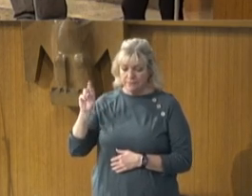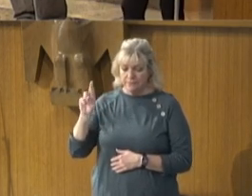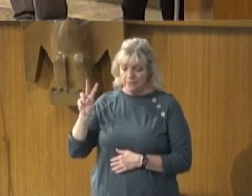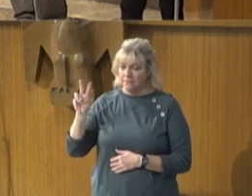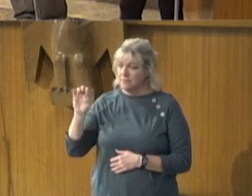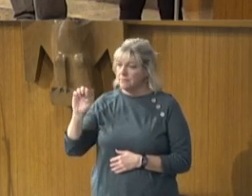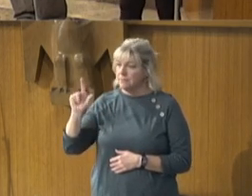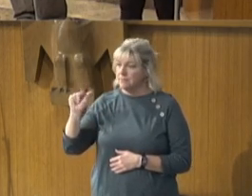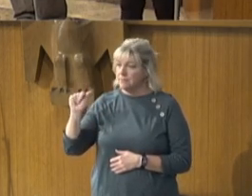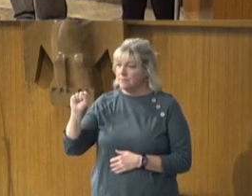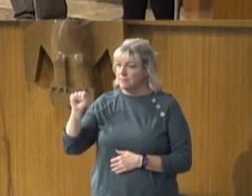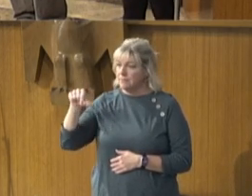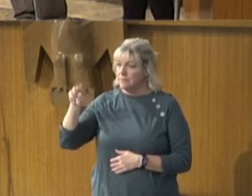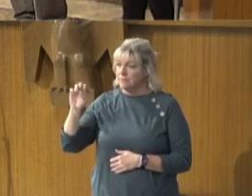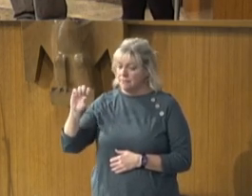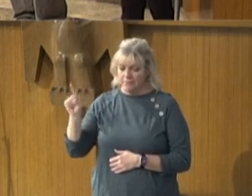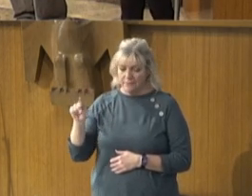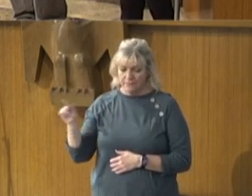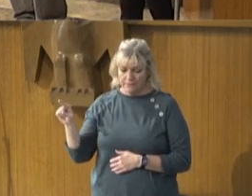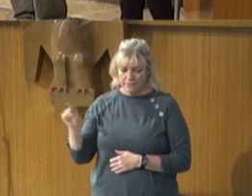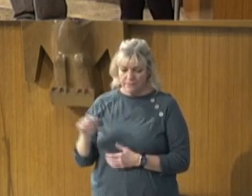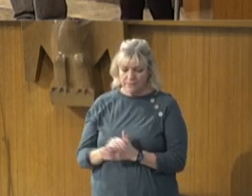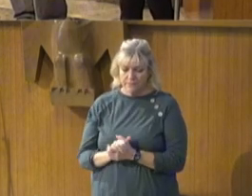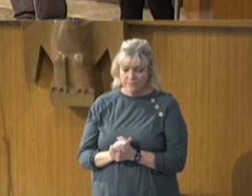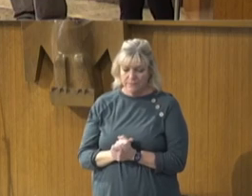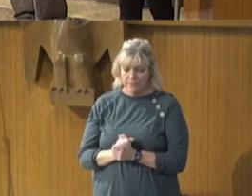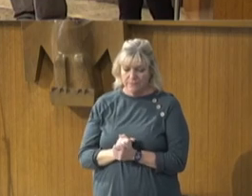Nancy Baker Velasquez.